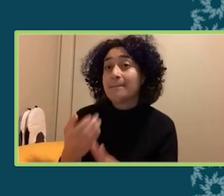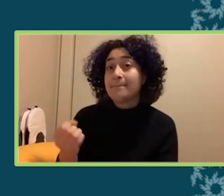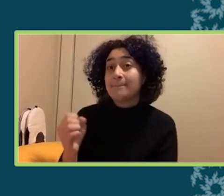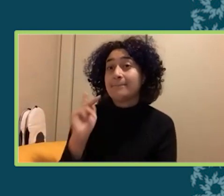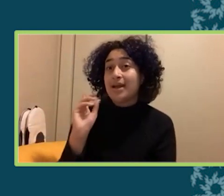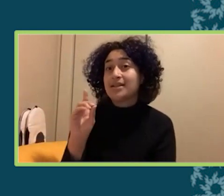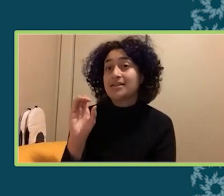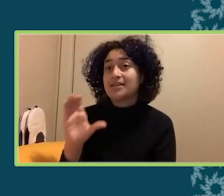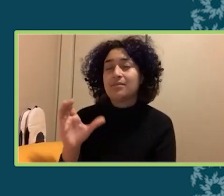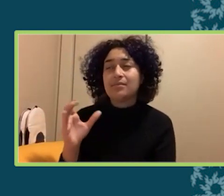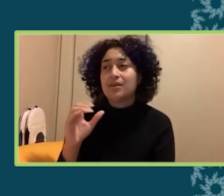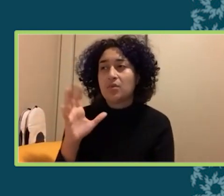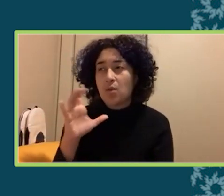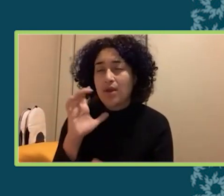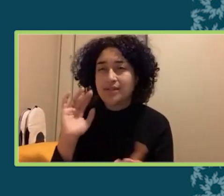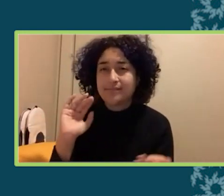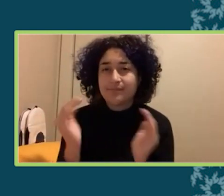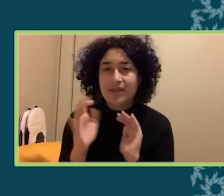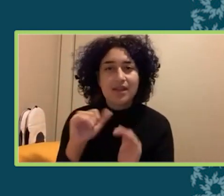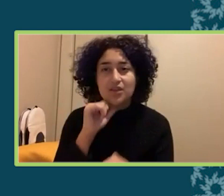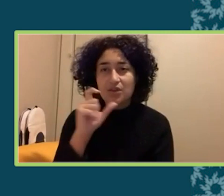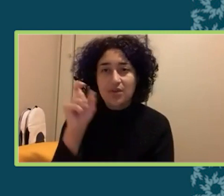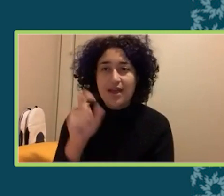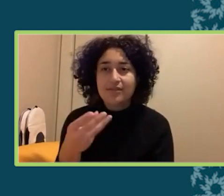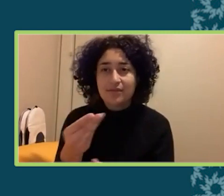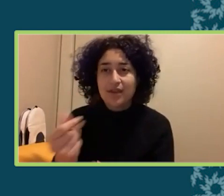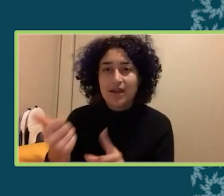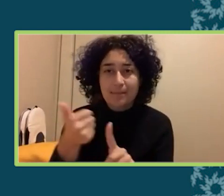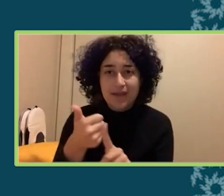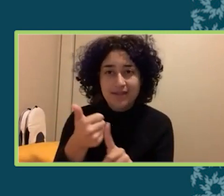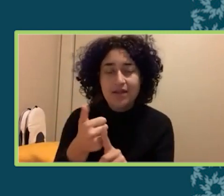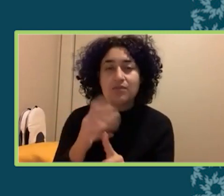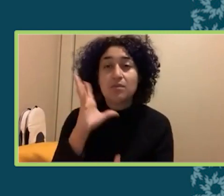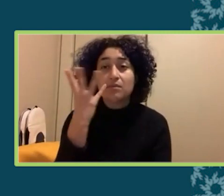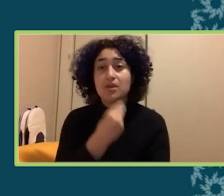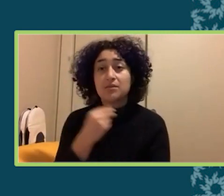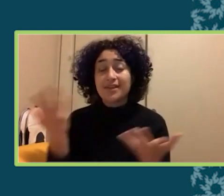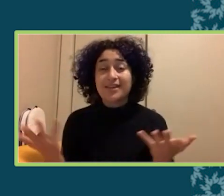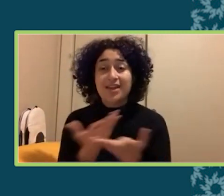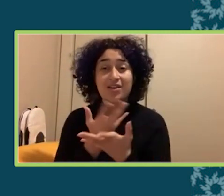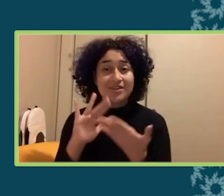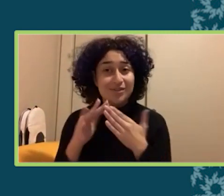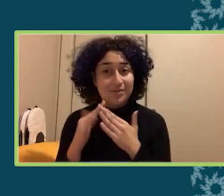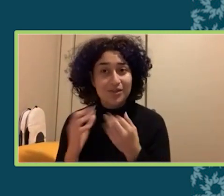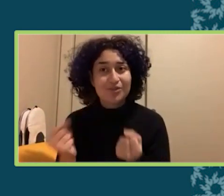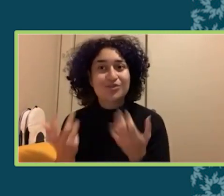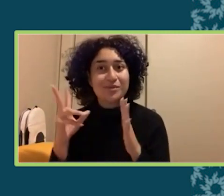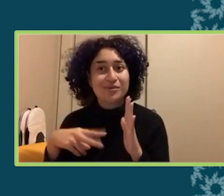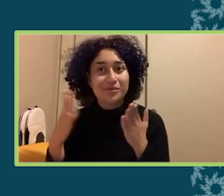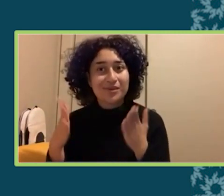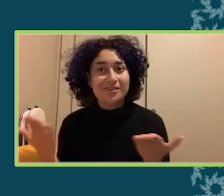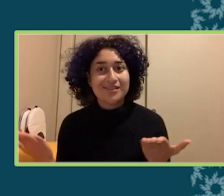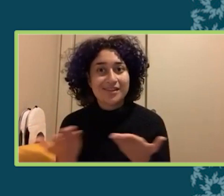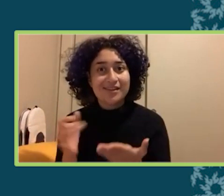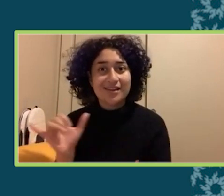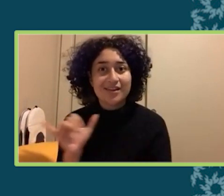that. You don't have to figure this out by yourself. The beauty of being in this community here is that there are so many leaders here who are like,